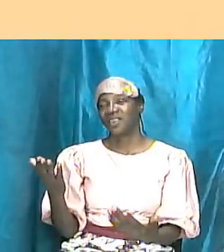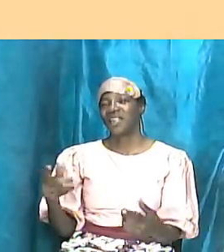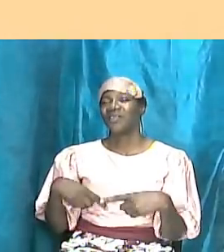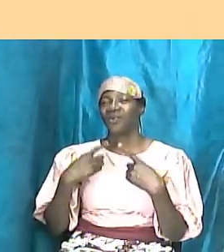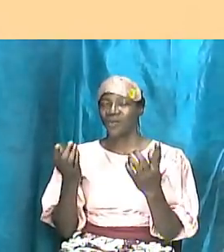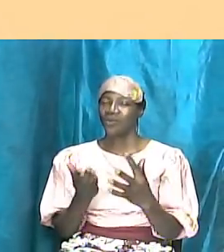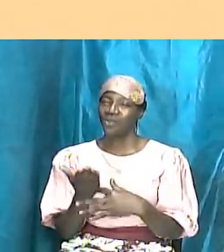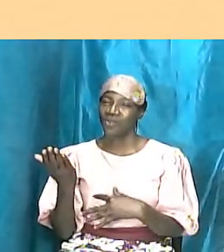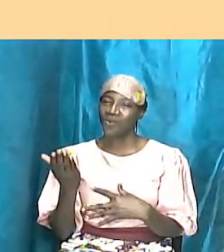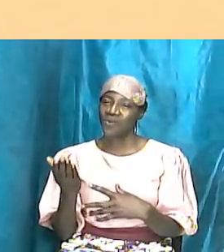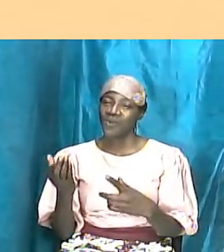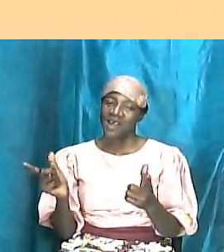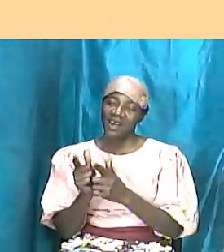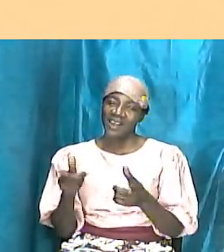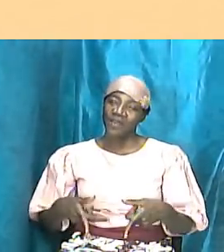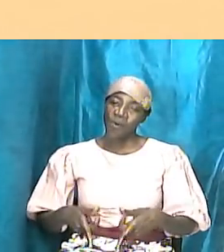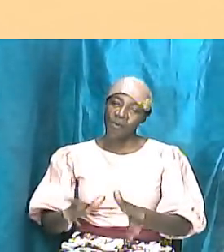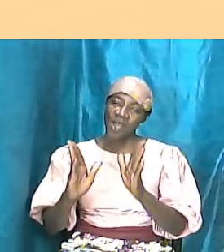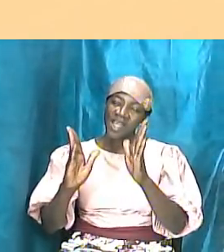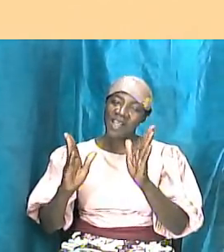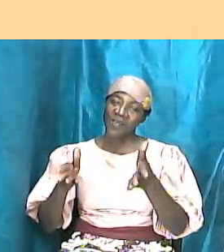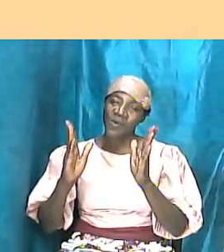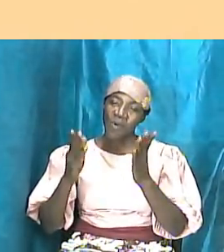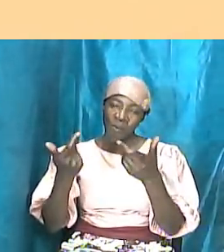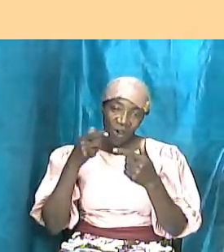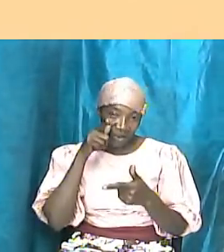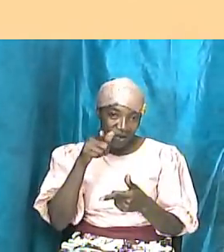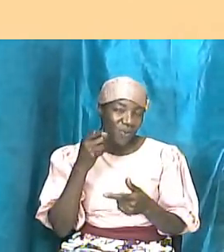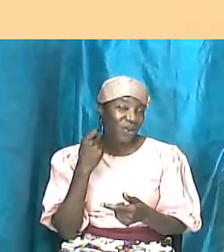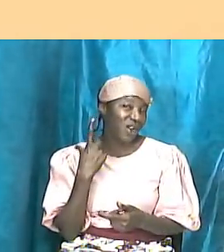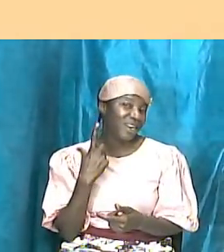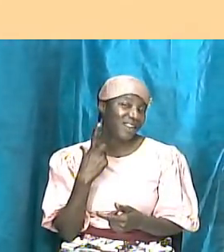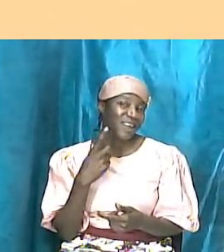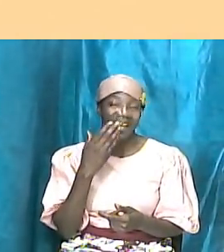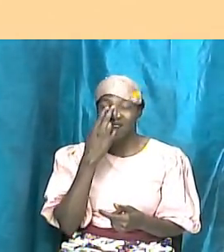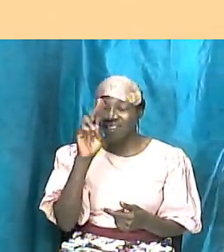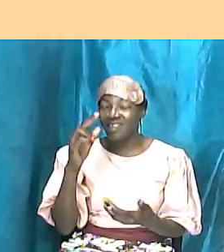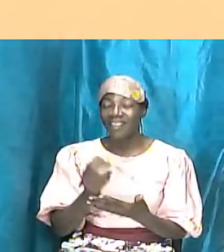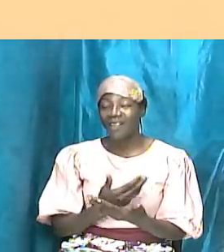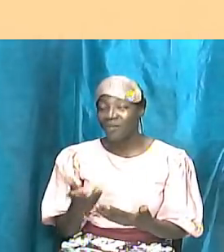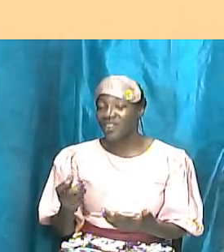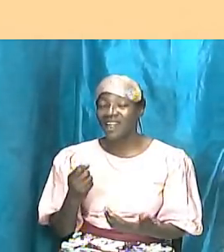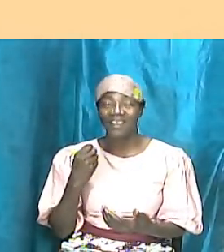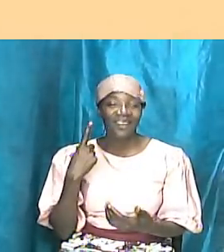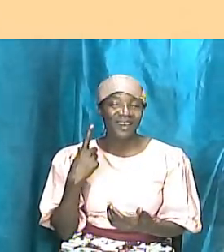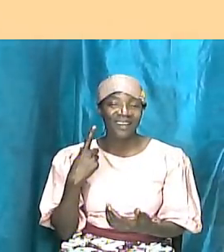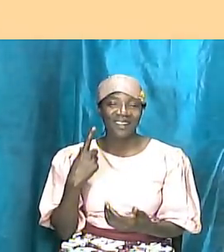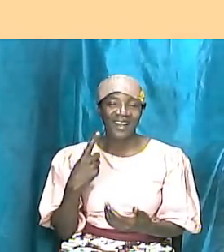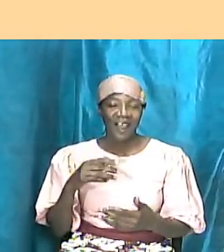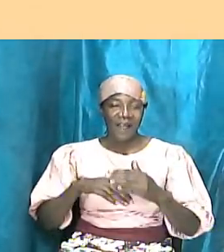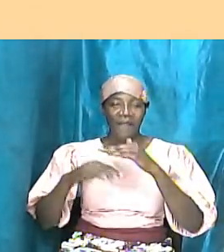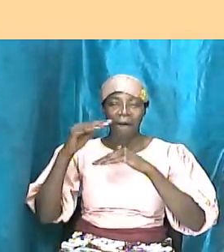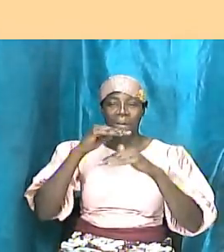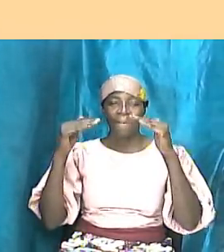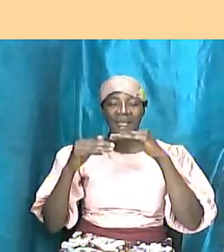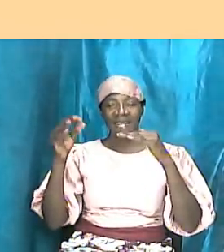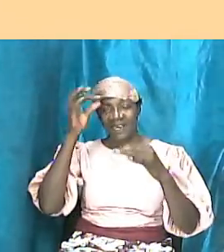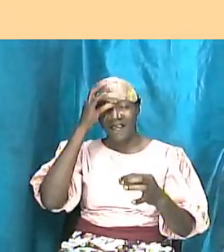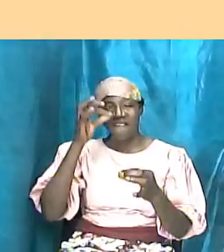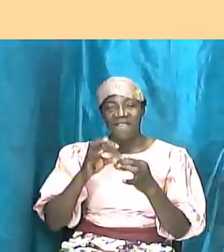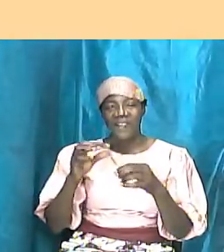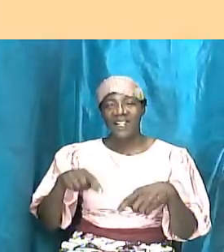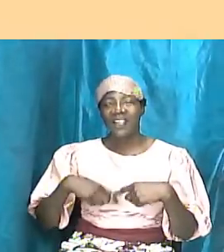a little way to go. But I want us to get the feel and to see some things, to put them into perspective, to build our faith and then